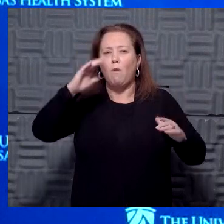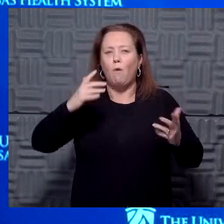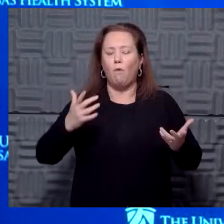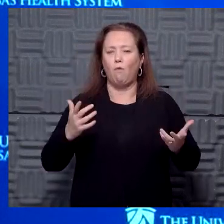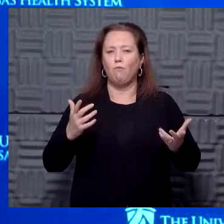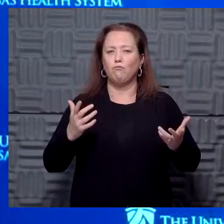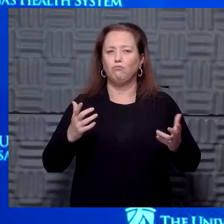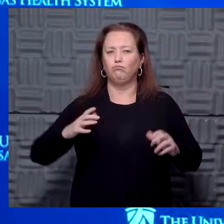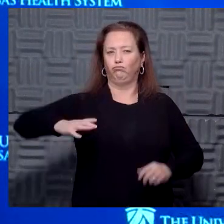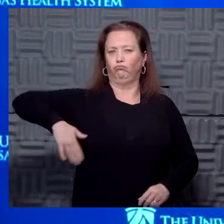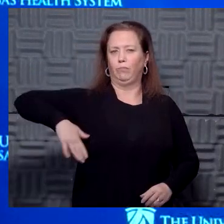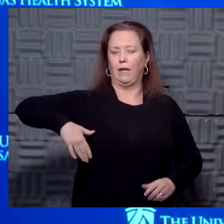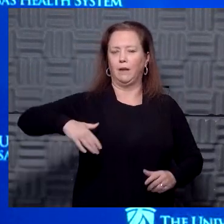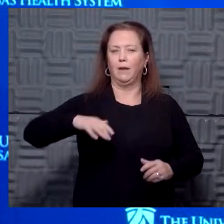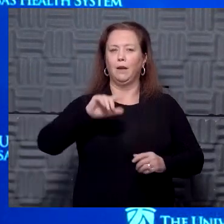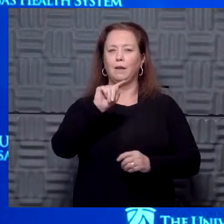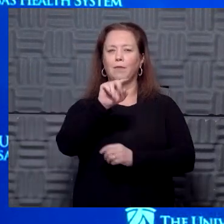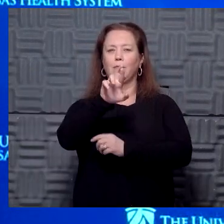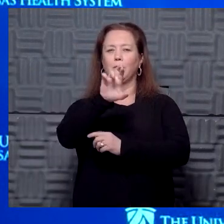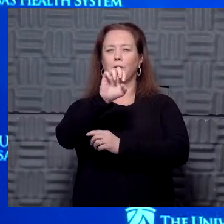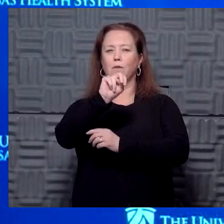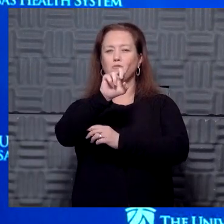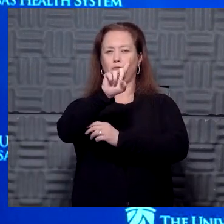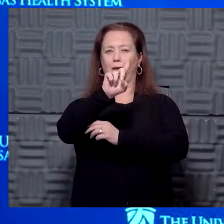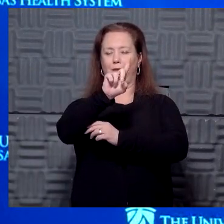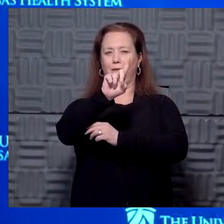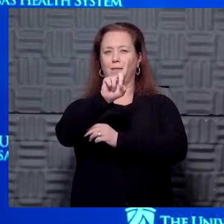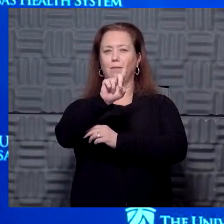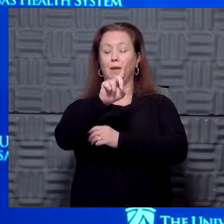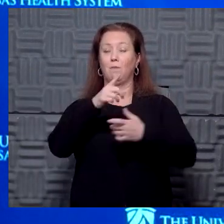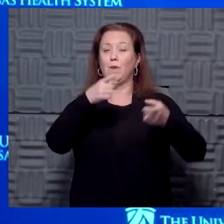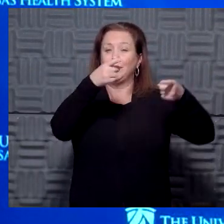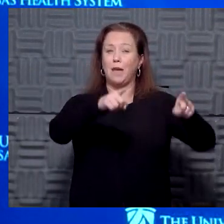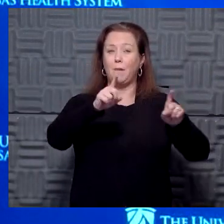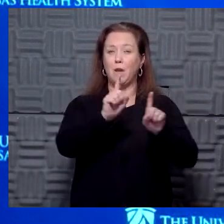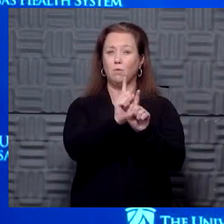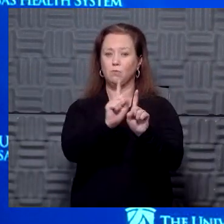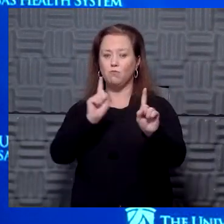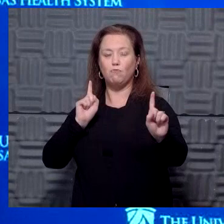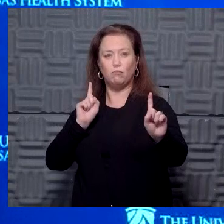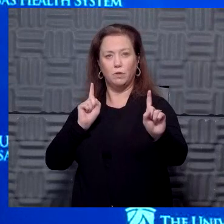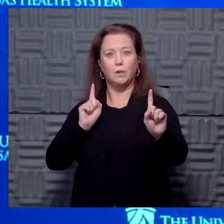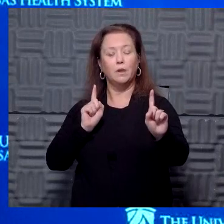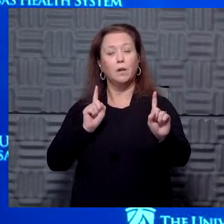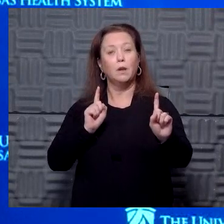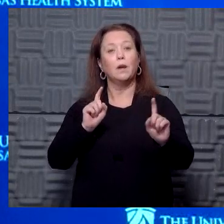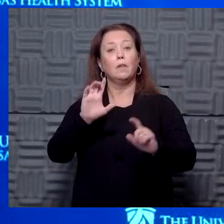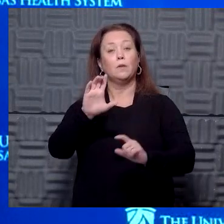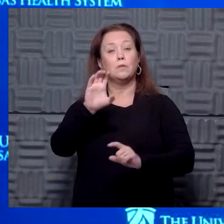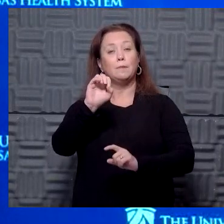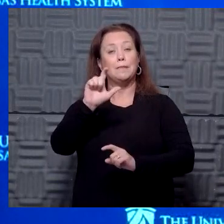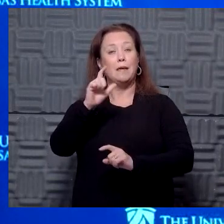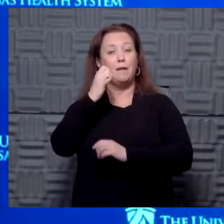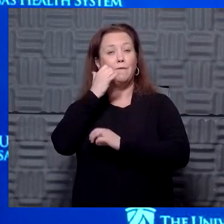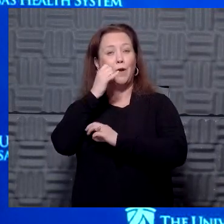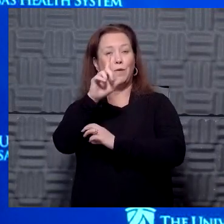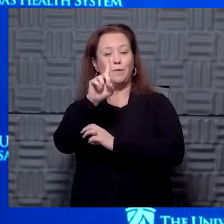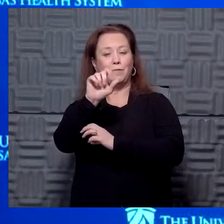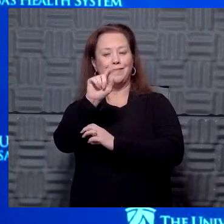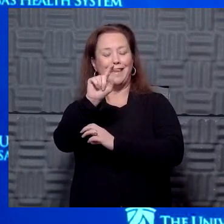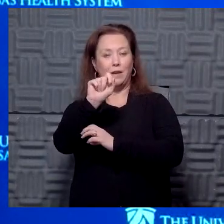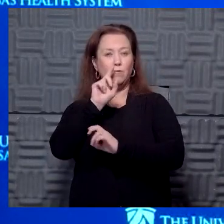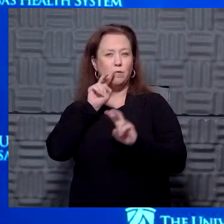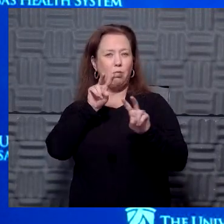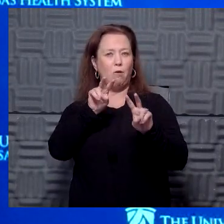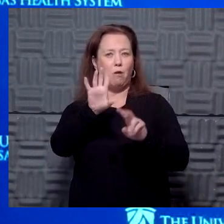sense of the trend of what's going on around social distancing. What we do know is there's some cell phone data out there, and you can access this